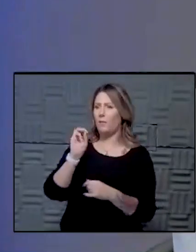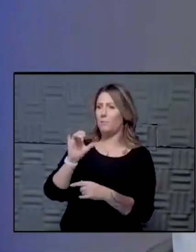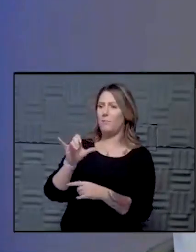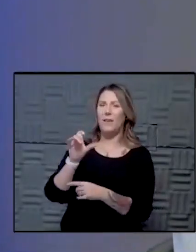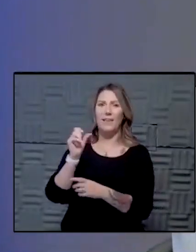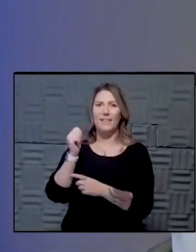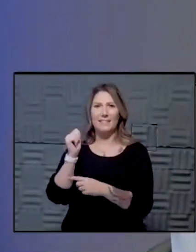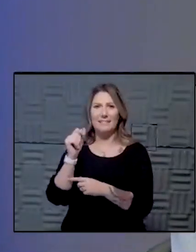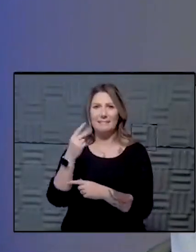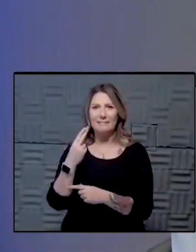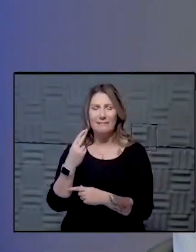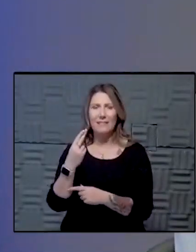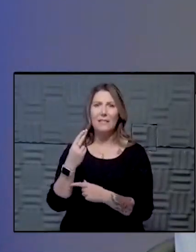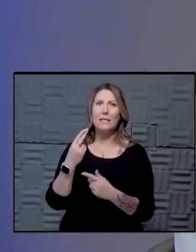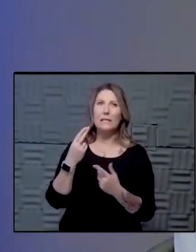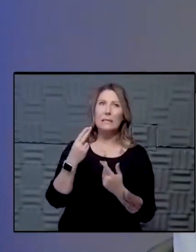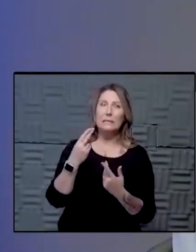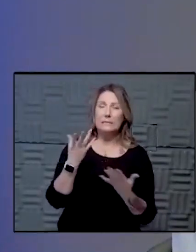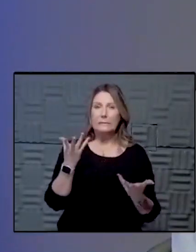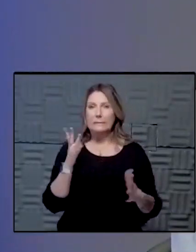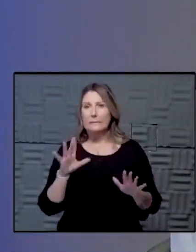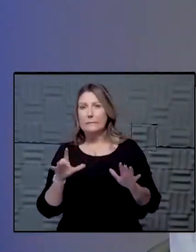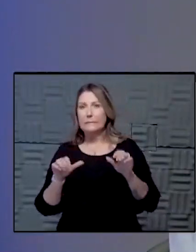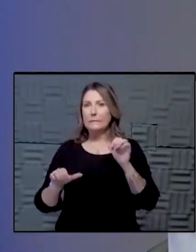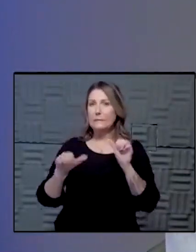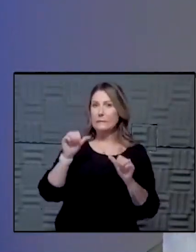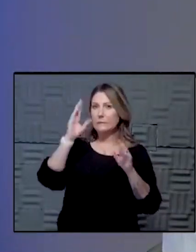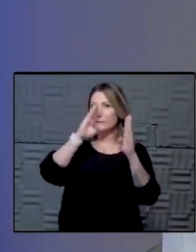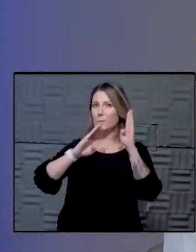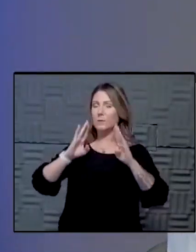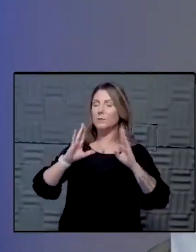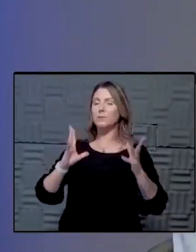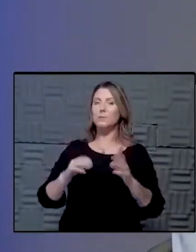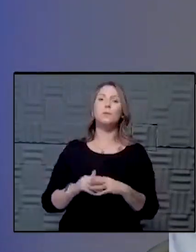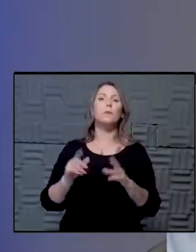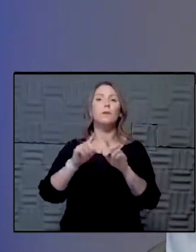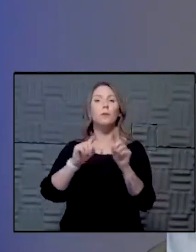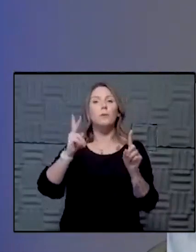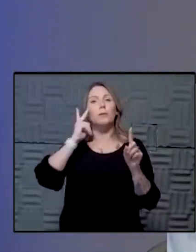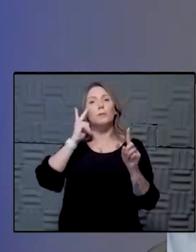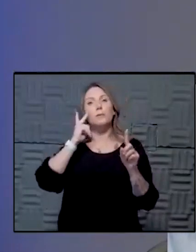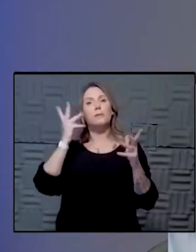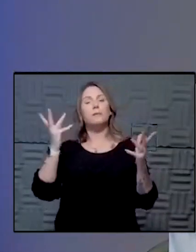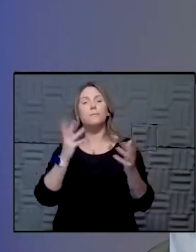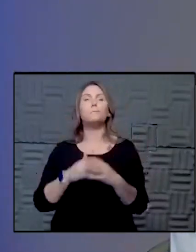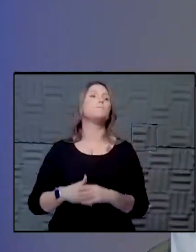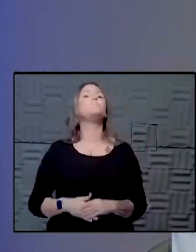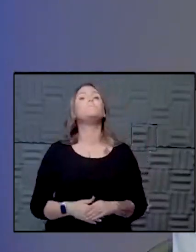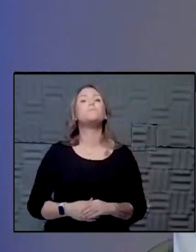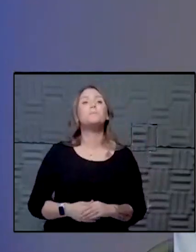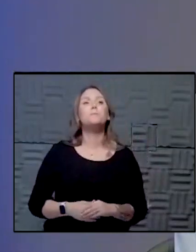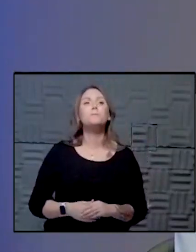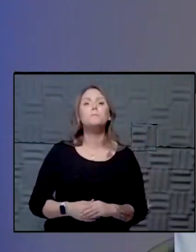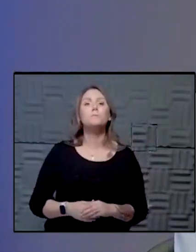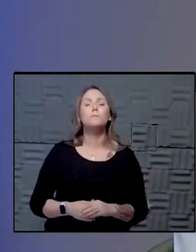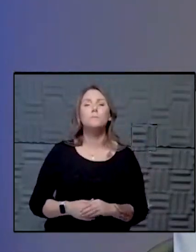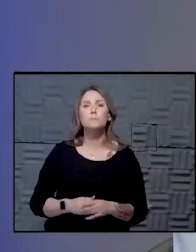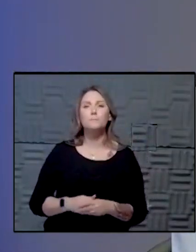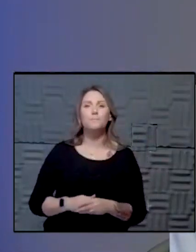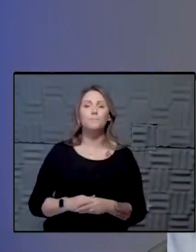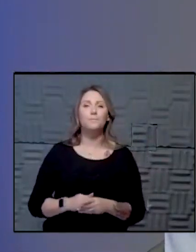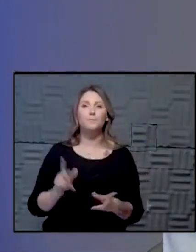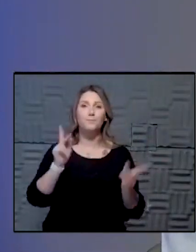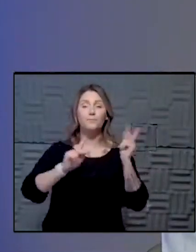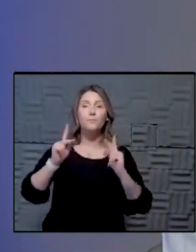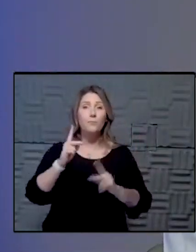still saying it's going to be a little bit iffy and worrisome, but we have seen the velocity with which we are able to get people